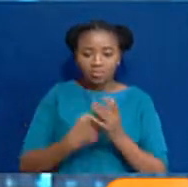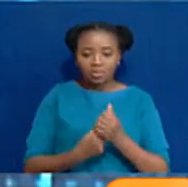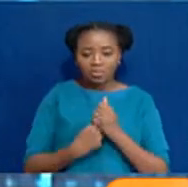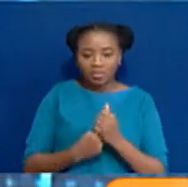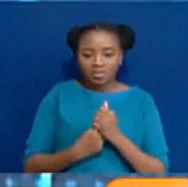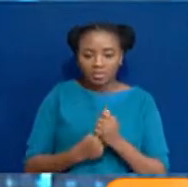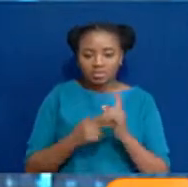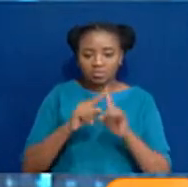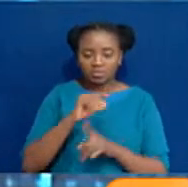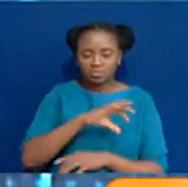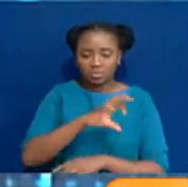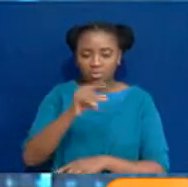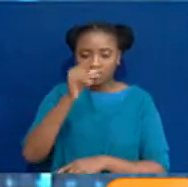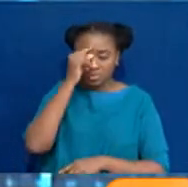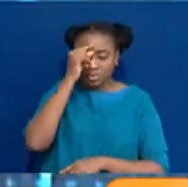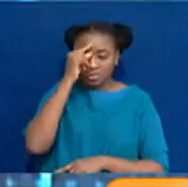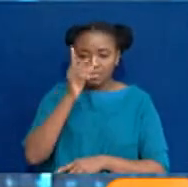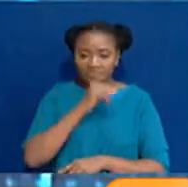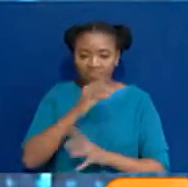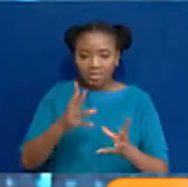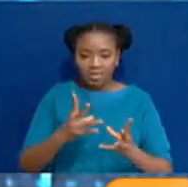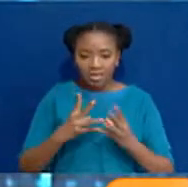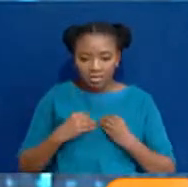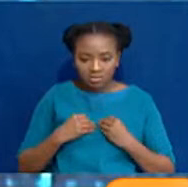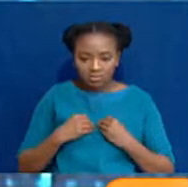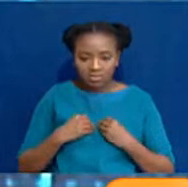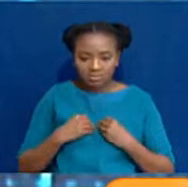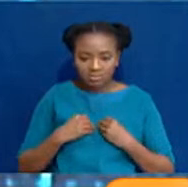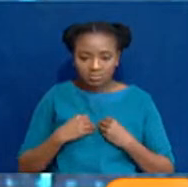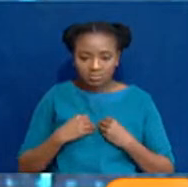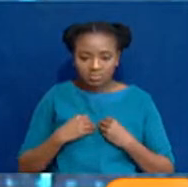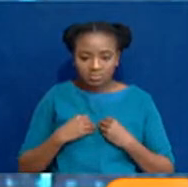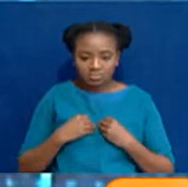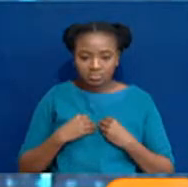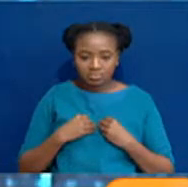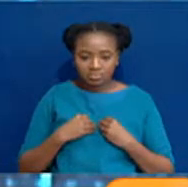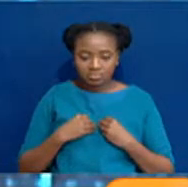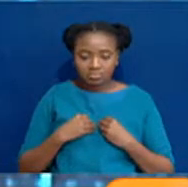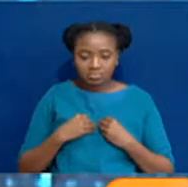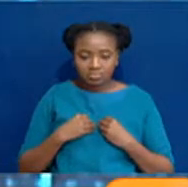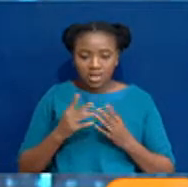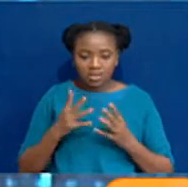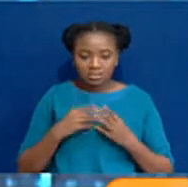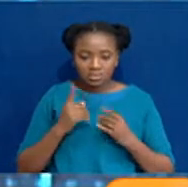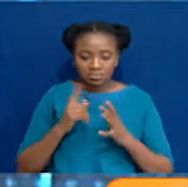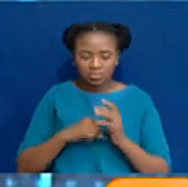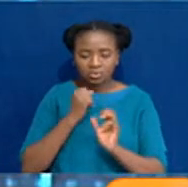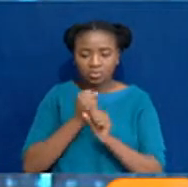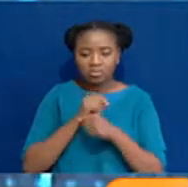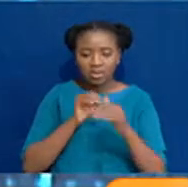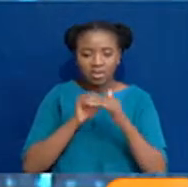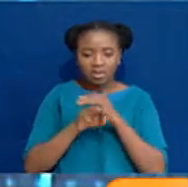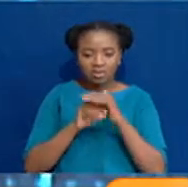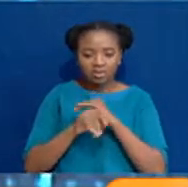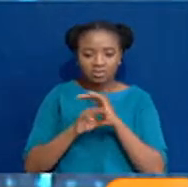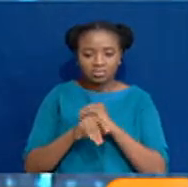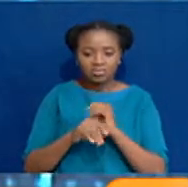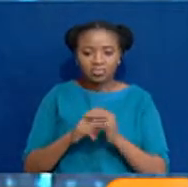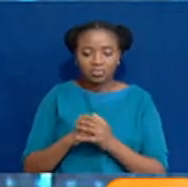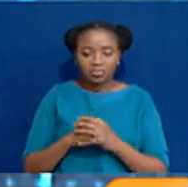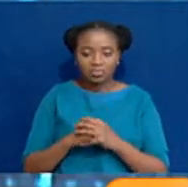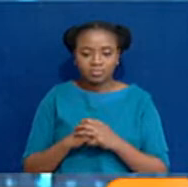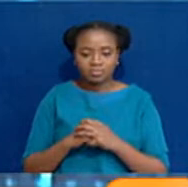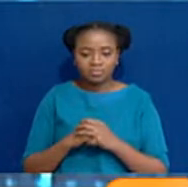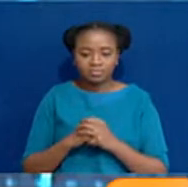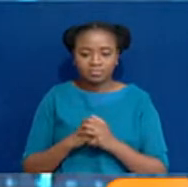And the county governments have also accepted to make available at our disposal the hitherto polytechnics, which are underutilized